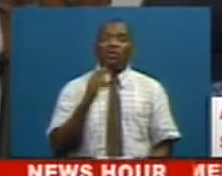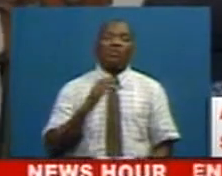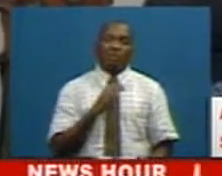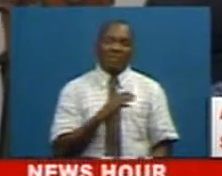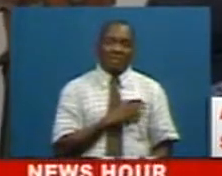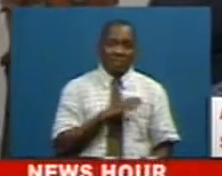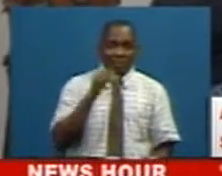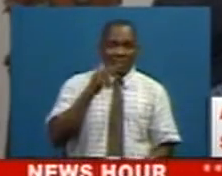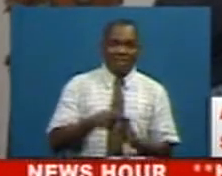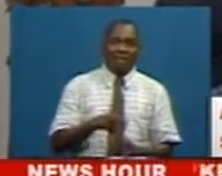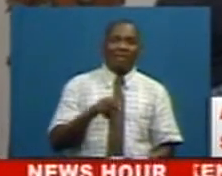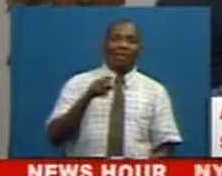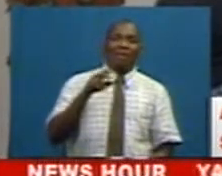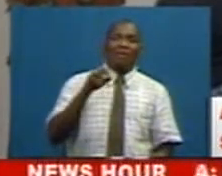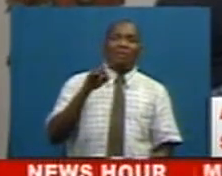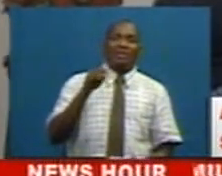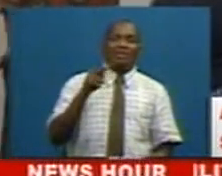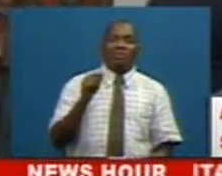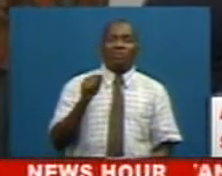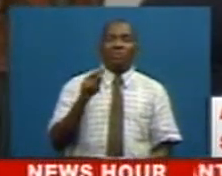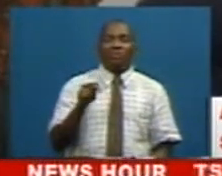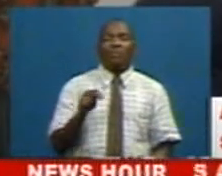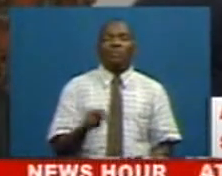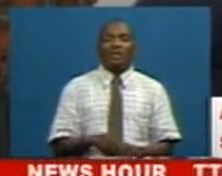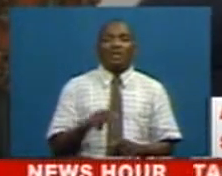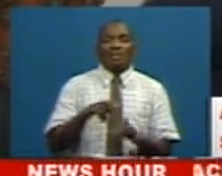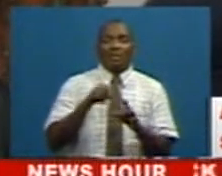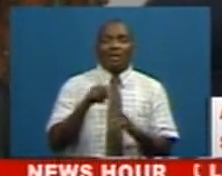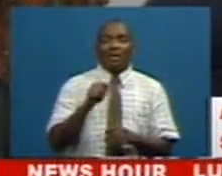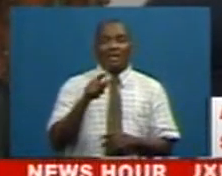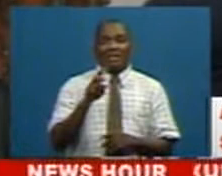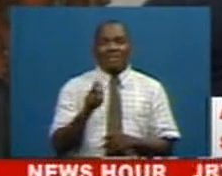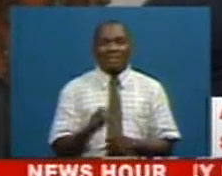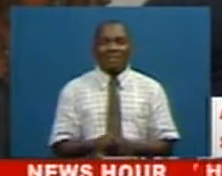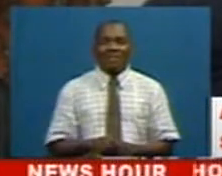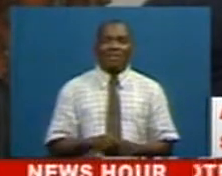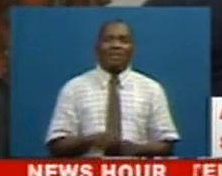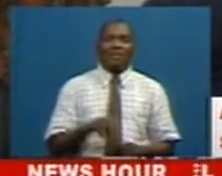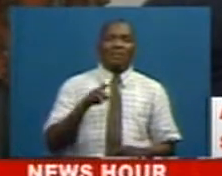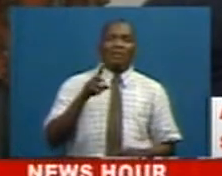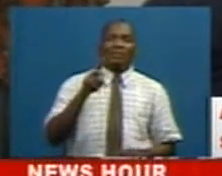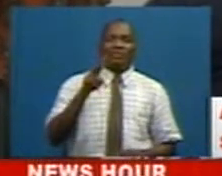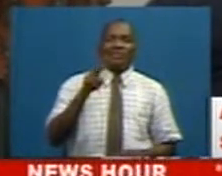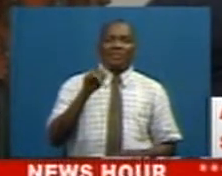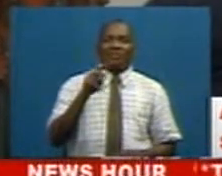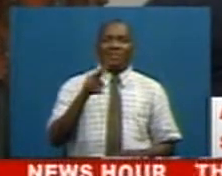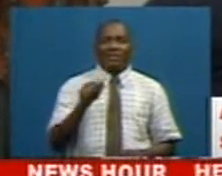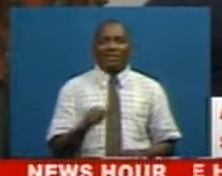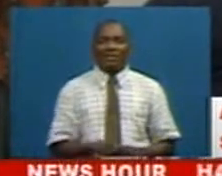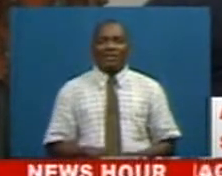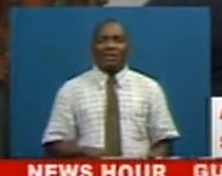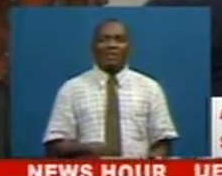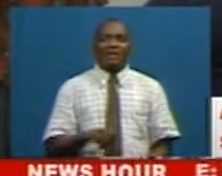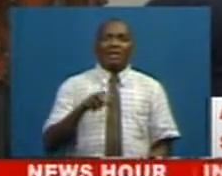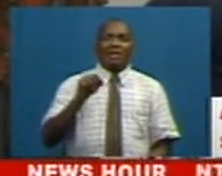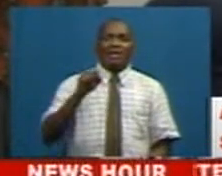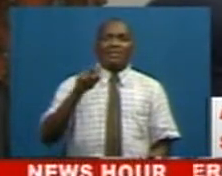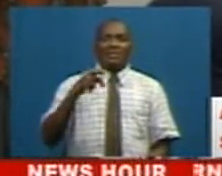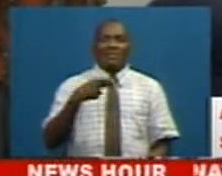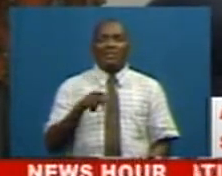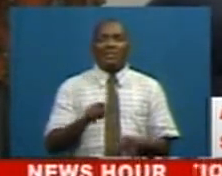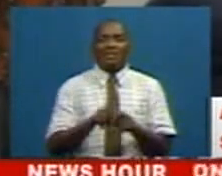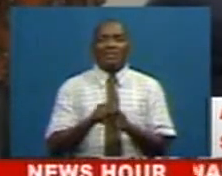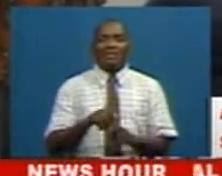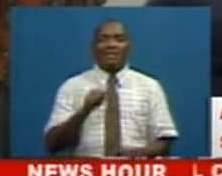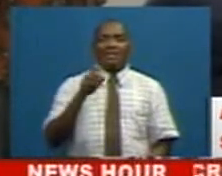has Mr. Kujo Fianu as chairman, Mr. Alex Kote, Madam Vivian Ago, Mr. Kao Ashi, and